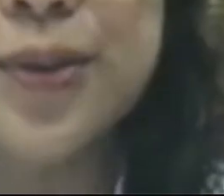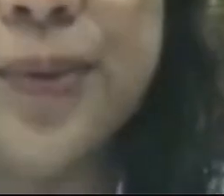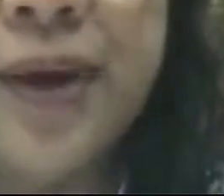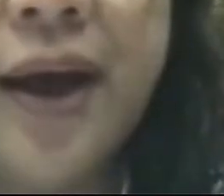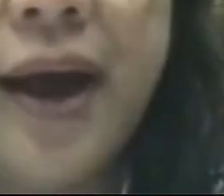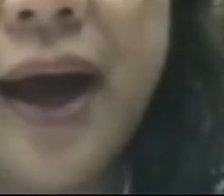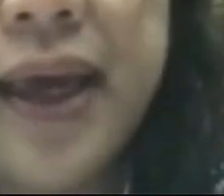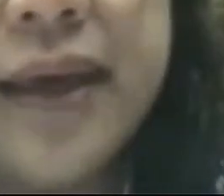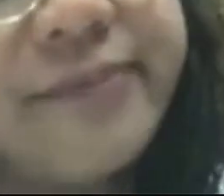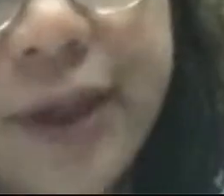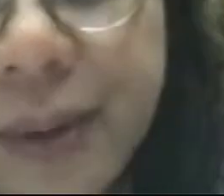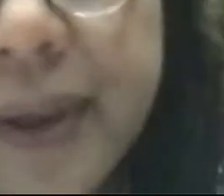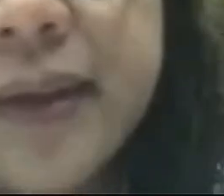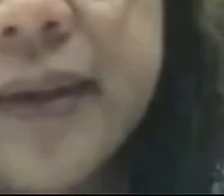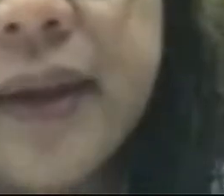institutions. So,